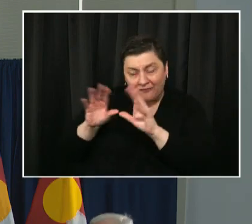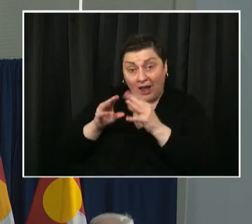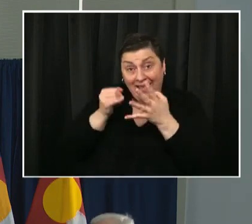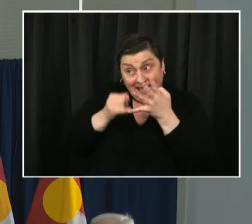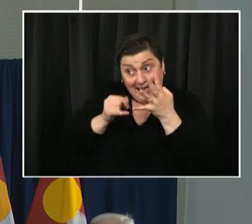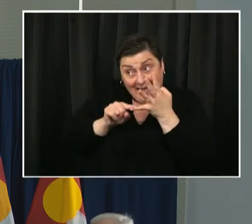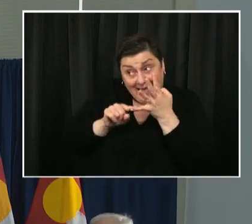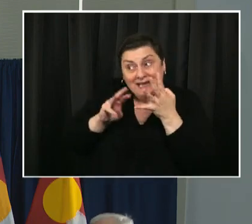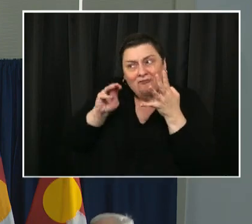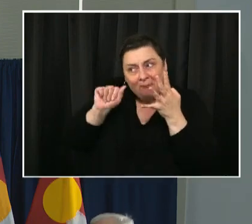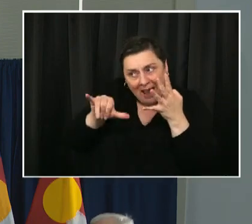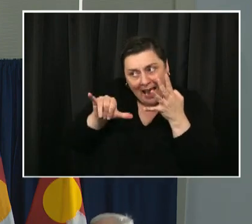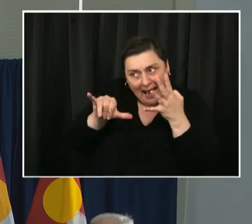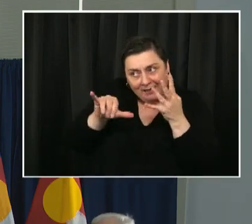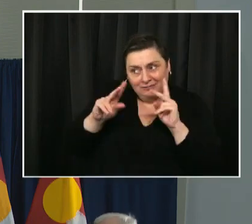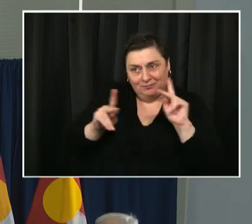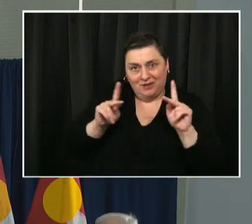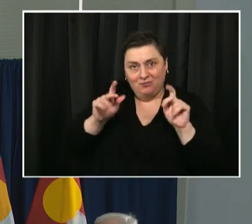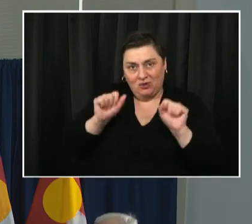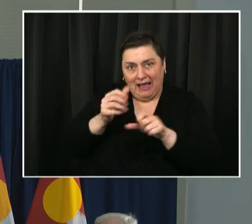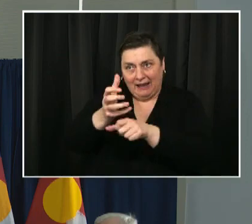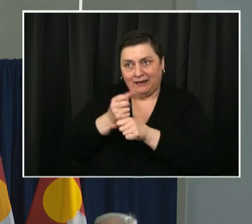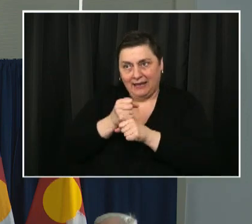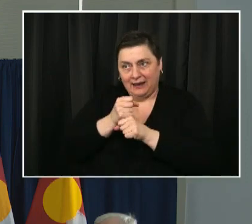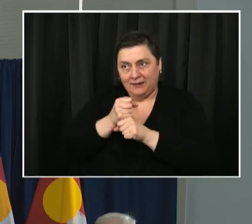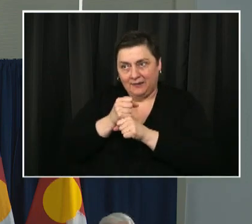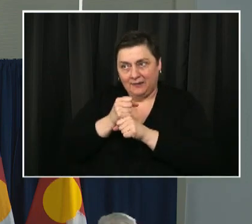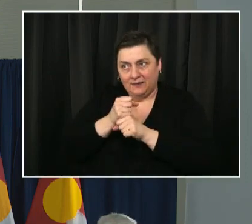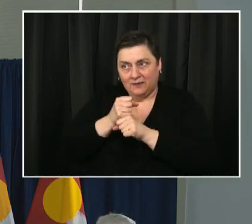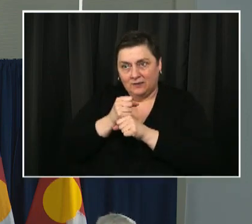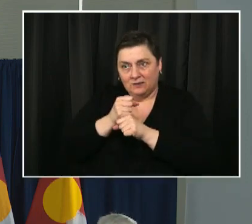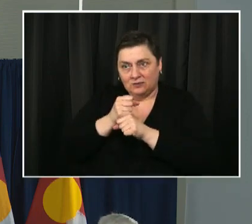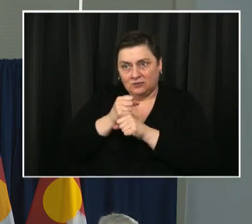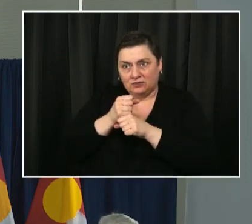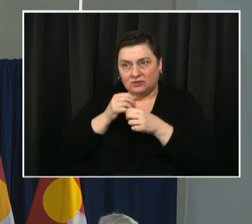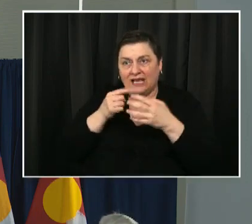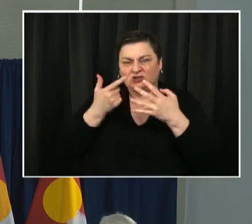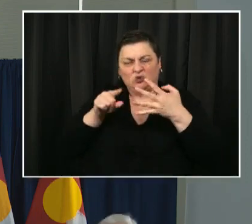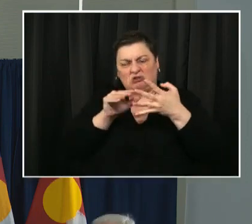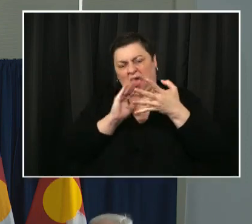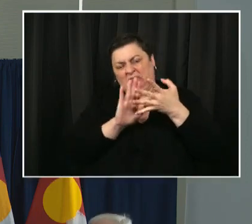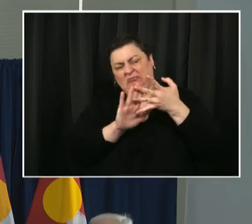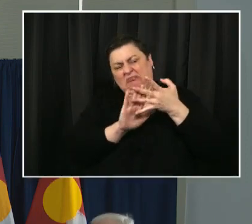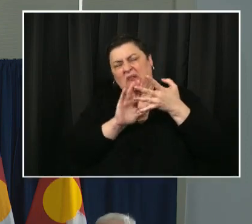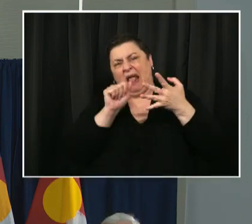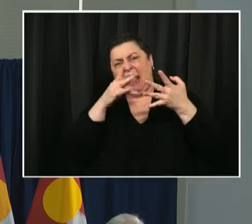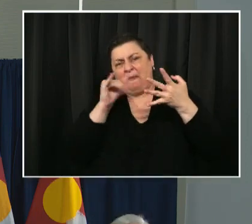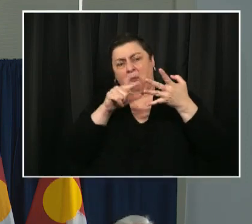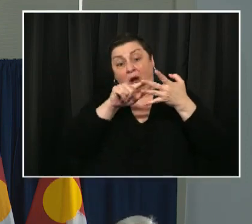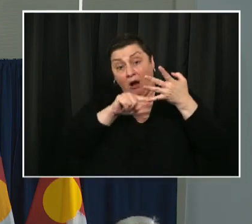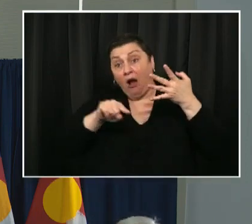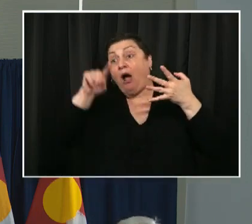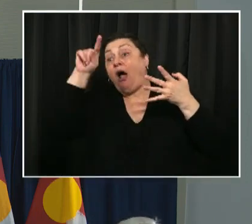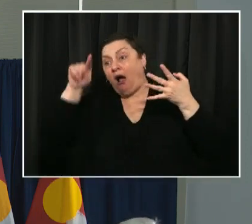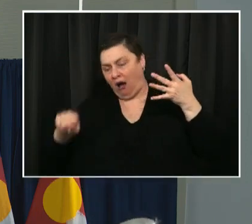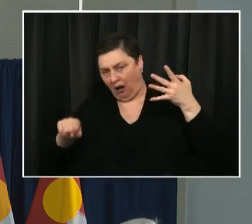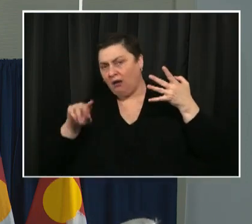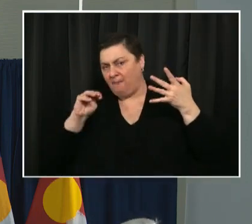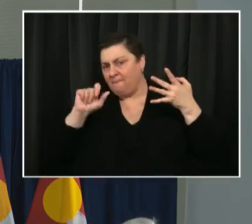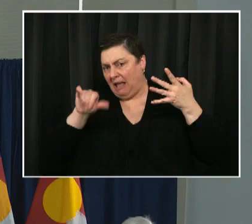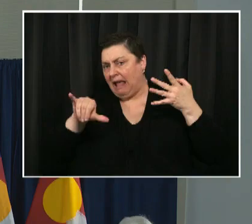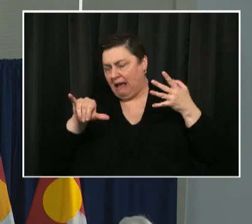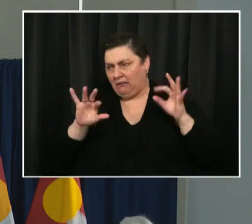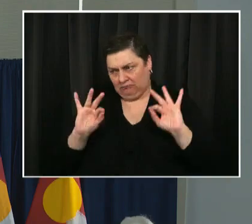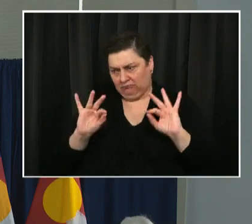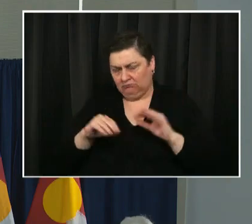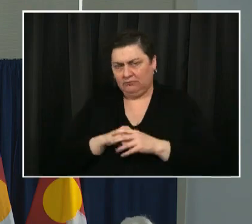ahead. Yeah. Finishing, yeah, starting mid-April, finishing in May. Yeah, go ahead. So absolutely. I mean, I